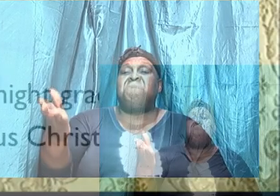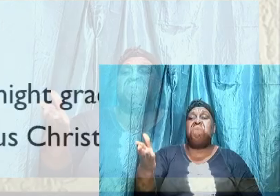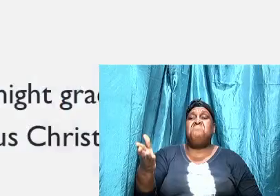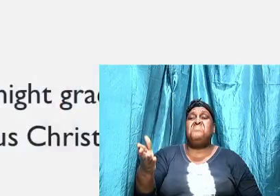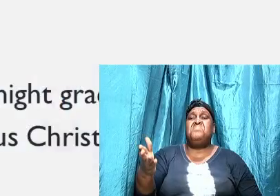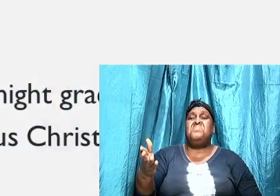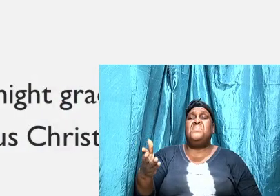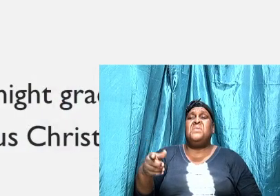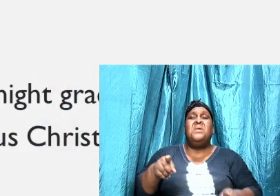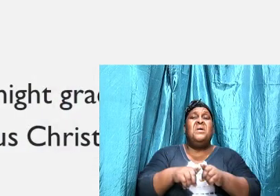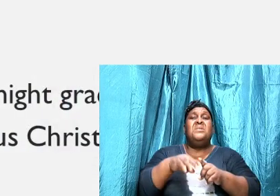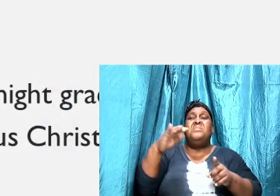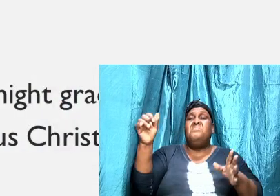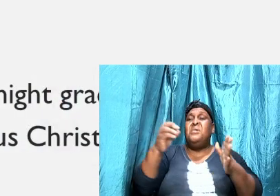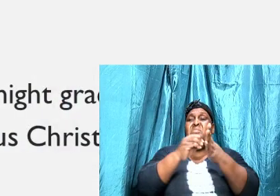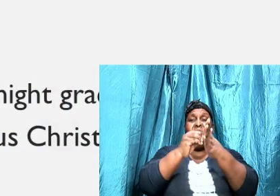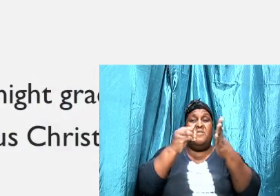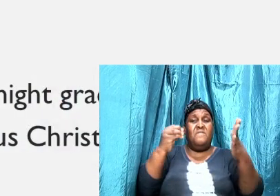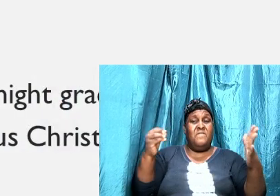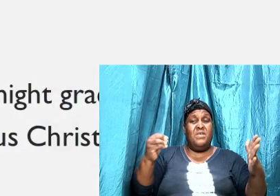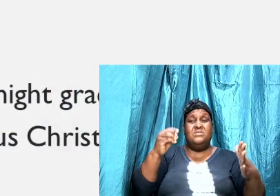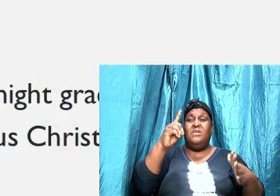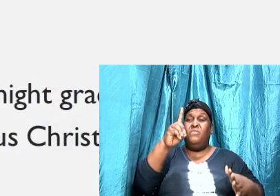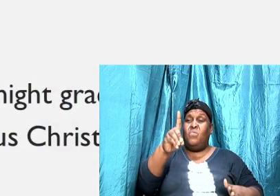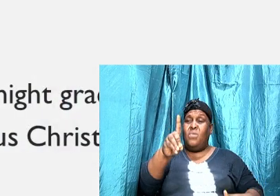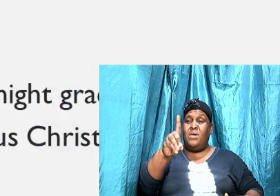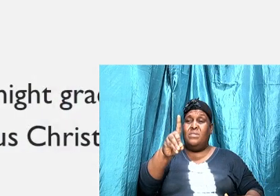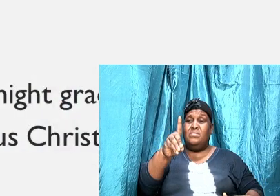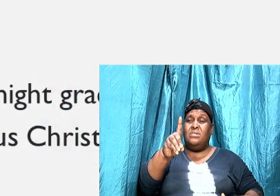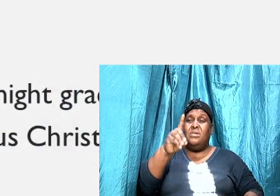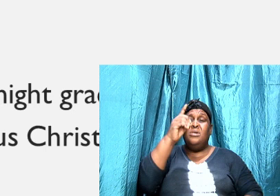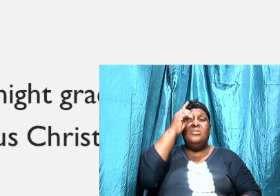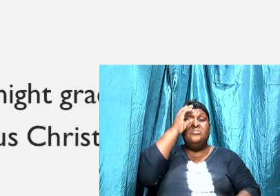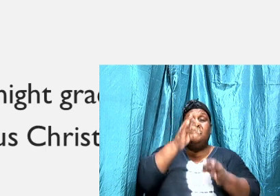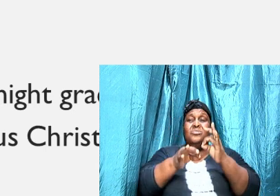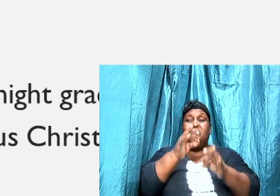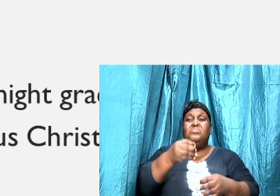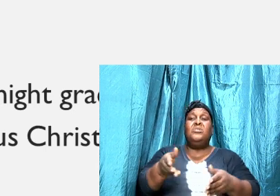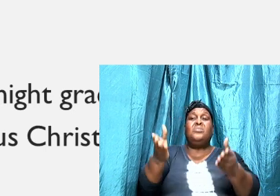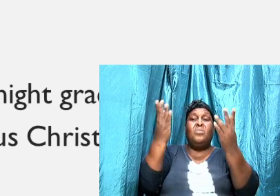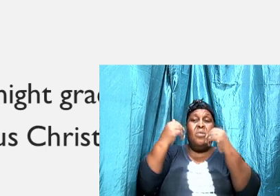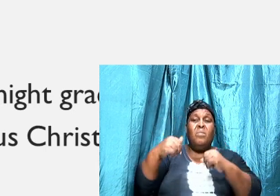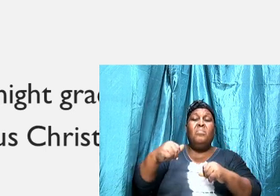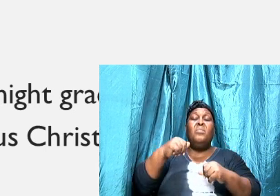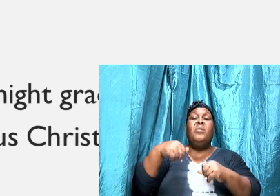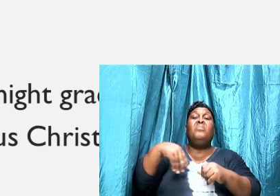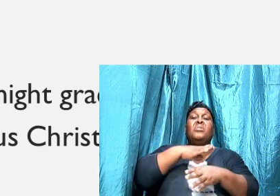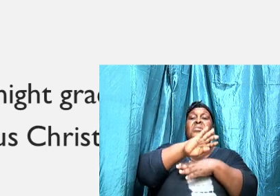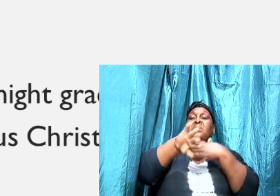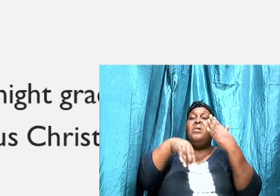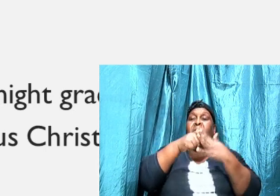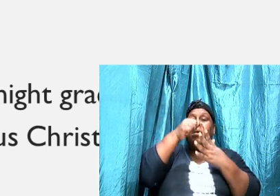he said that as by the offense of one, judgment came upon all.